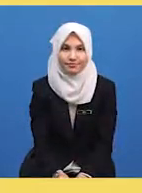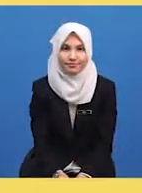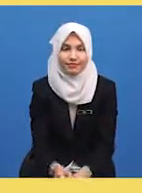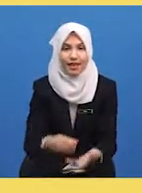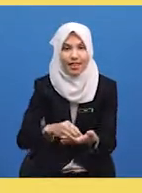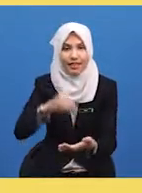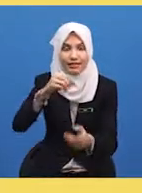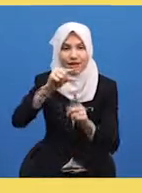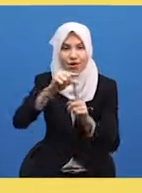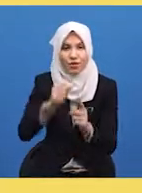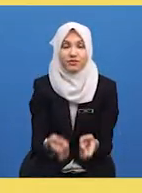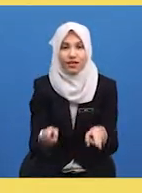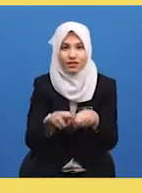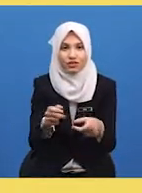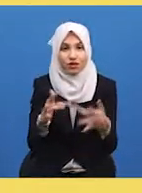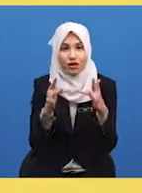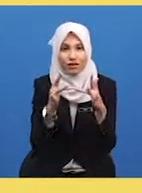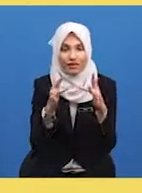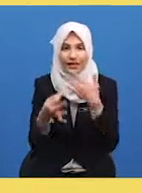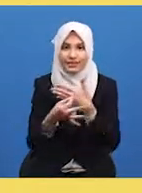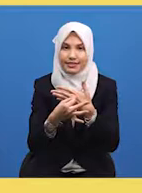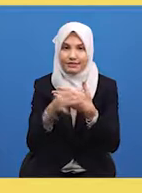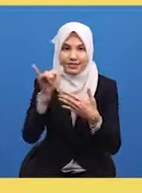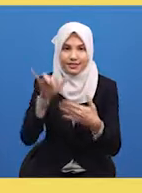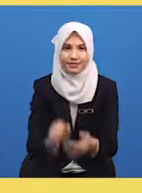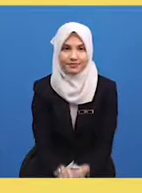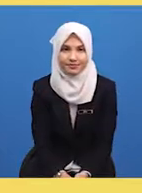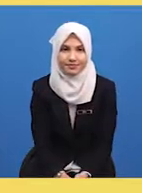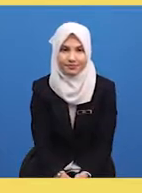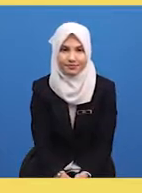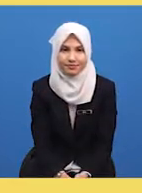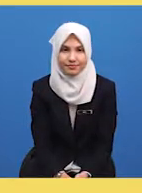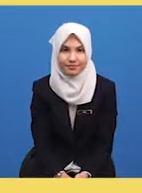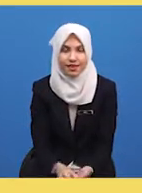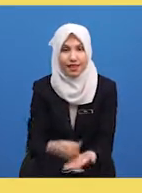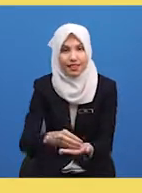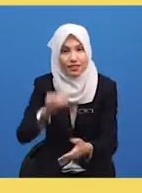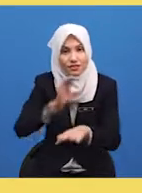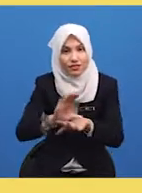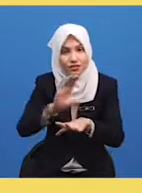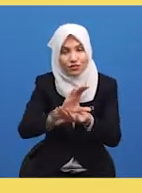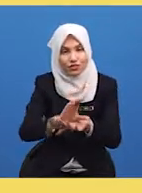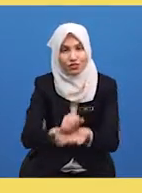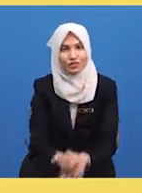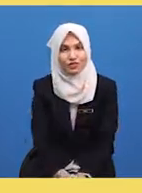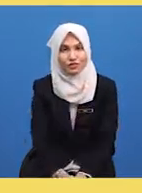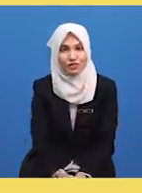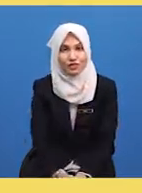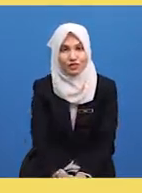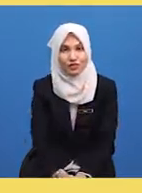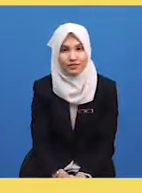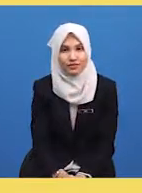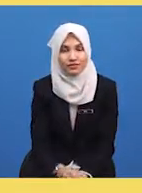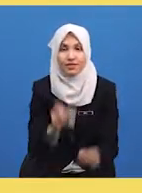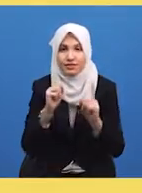learn words related to online safety, learn useful expressions to discuss